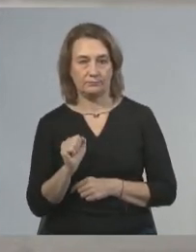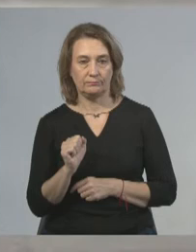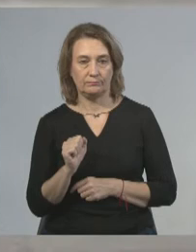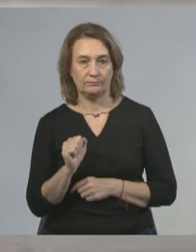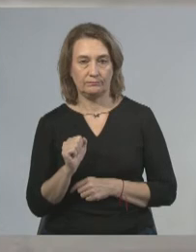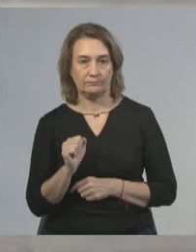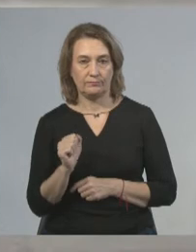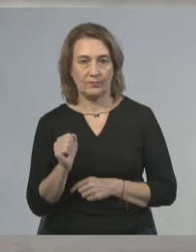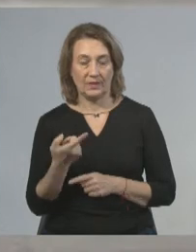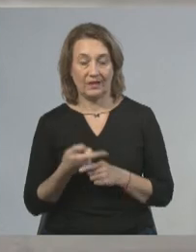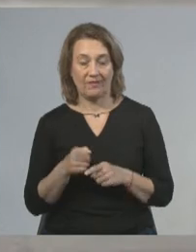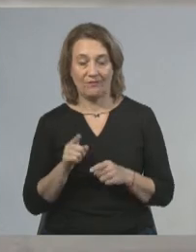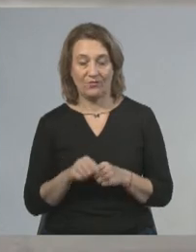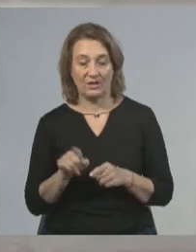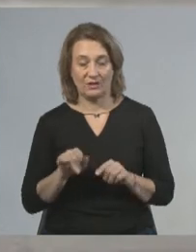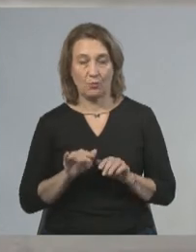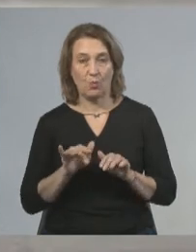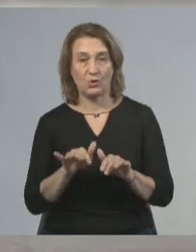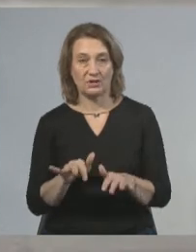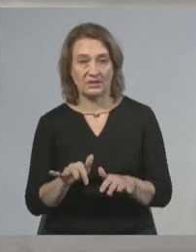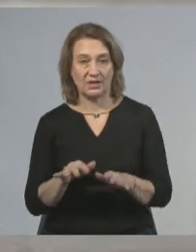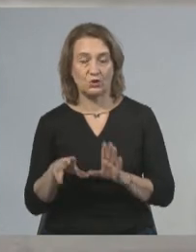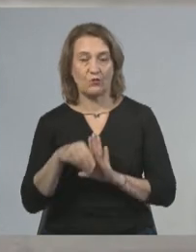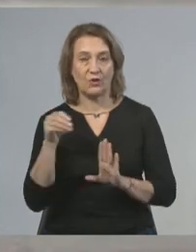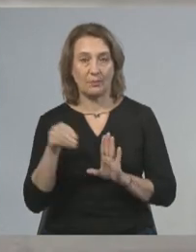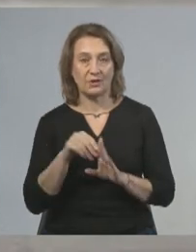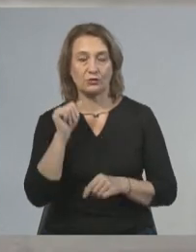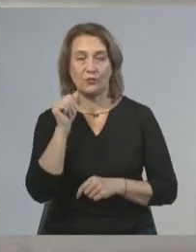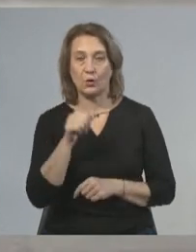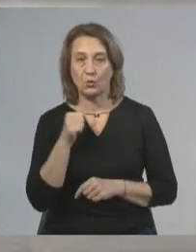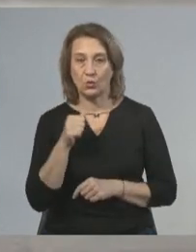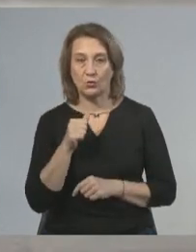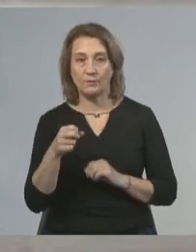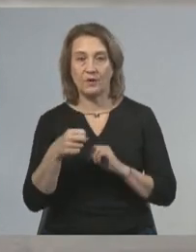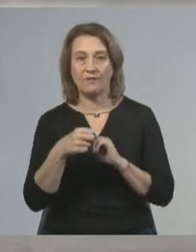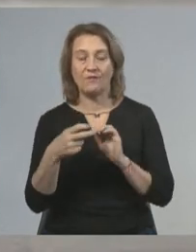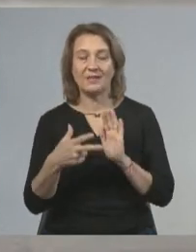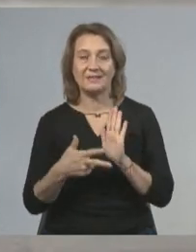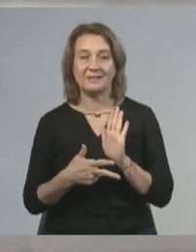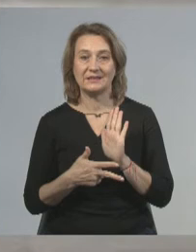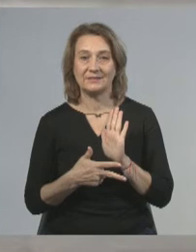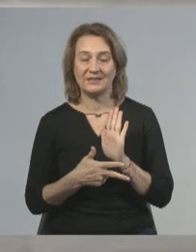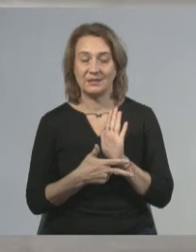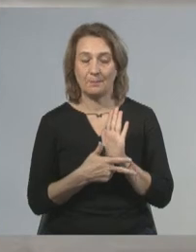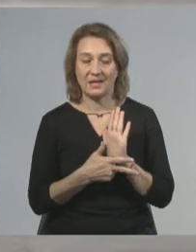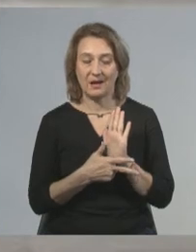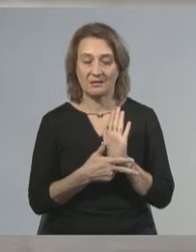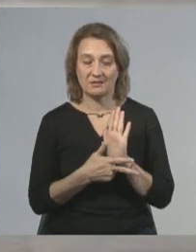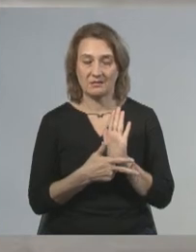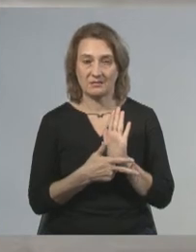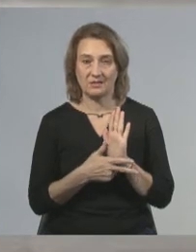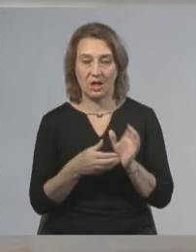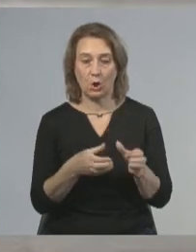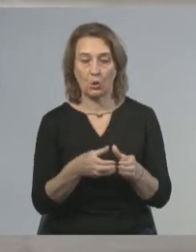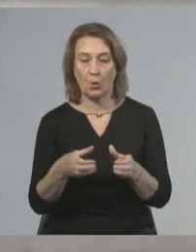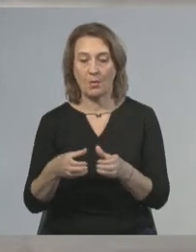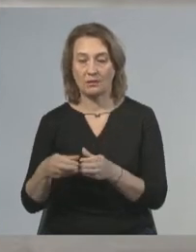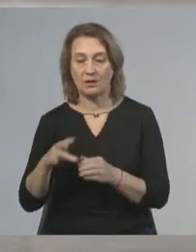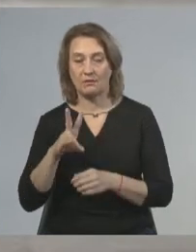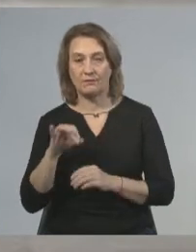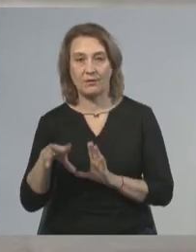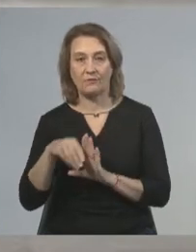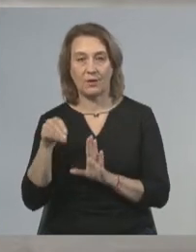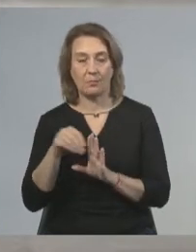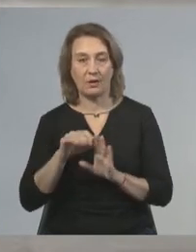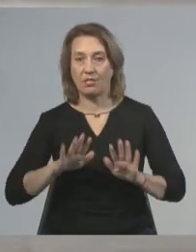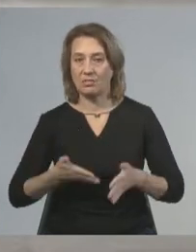anna told us about the problem is of the difference over the current elections in 18 communities so